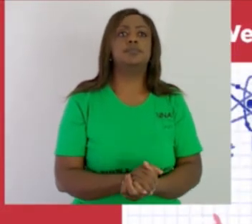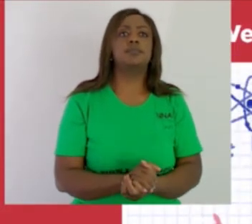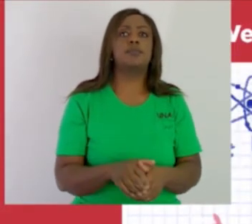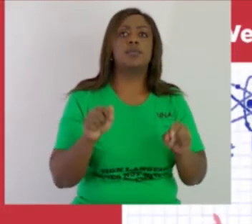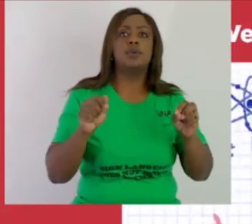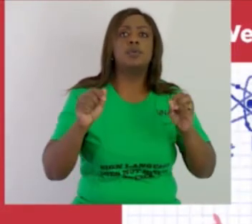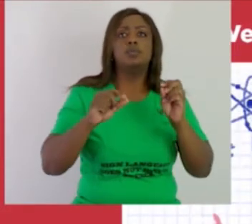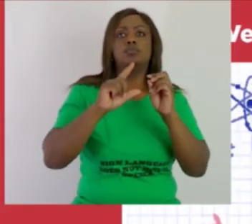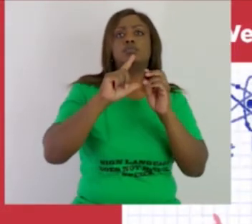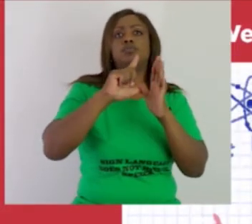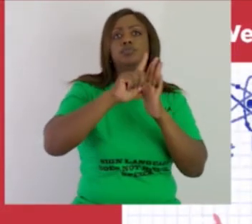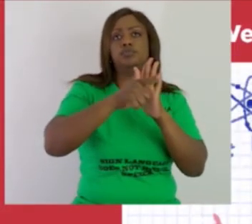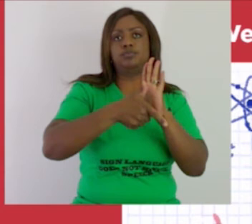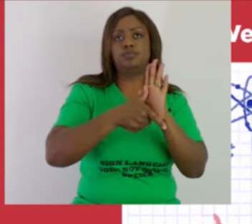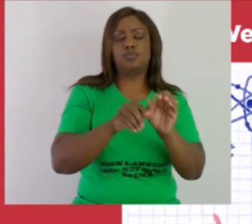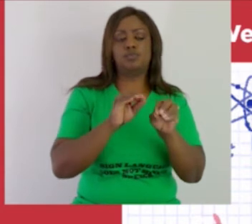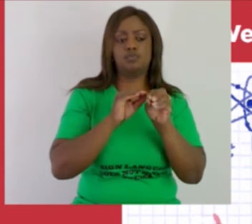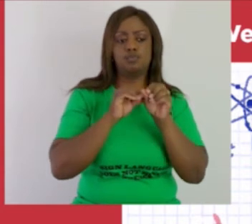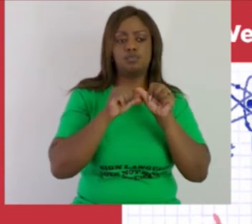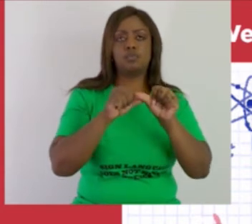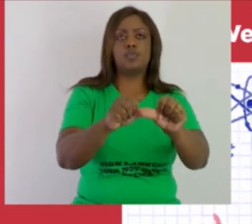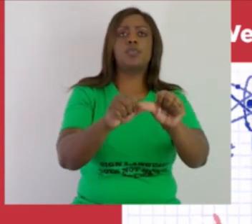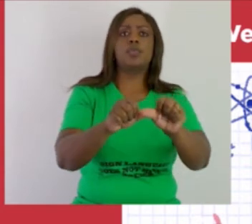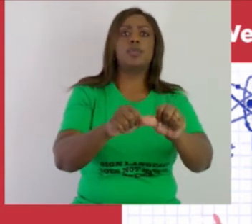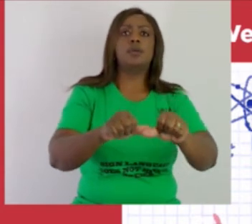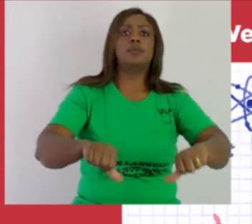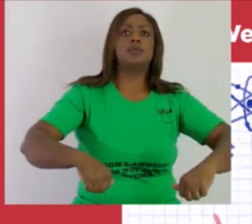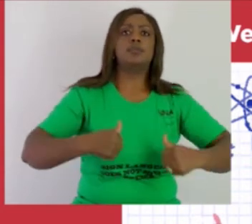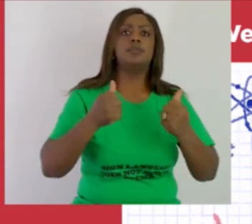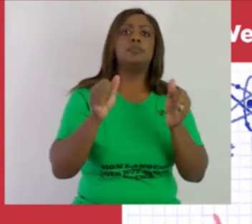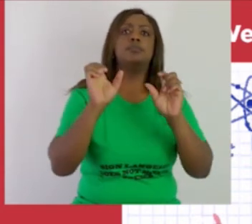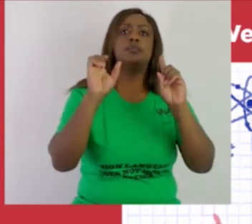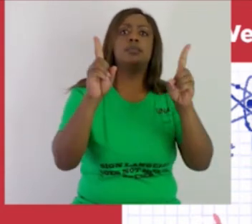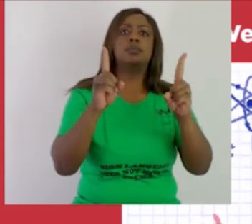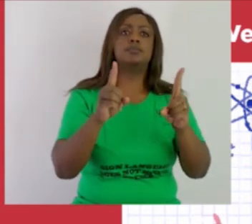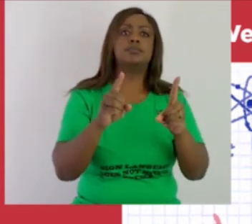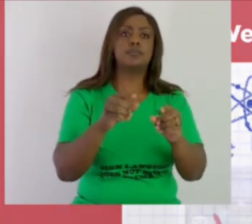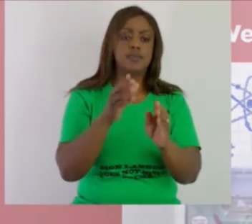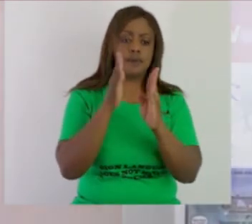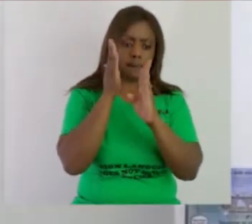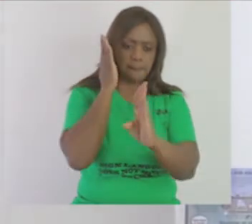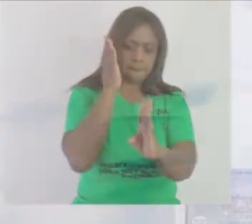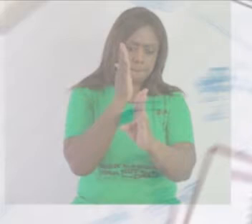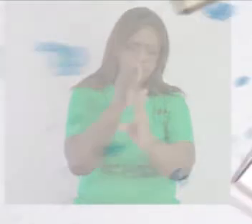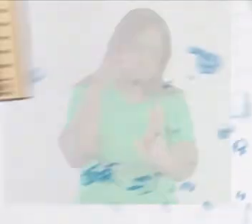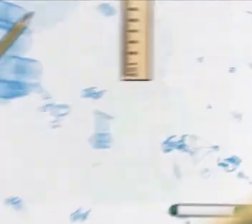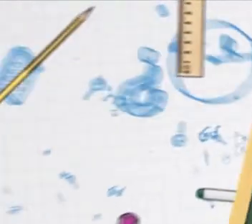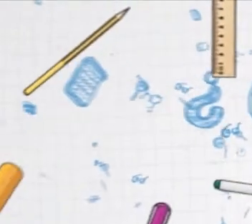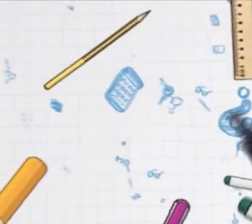Today's lesson, we will continue with health education, focusing on dental health.